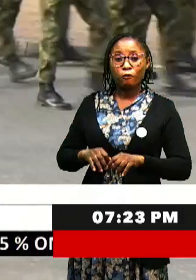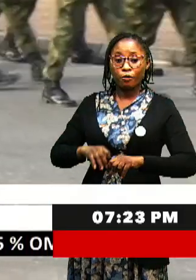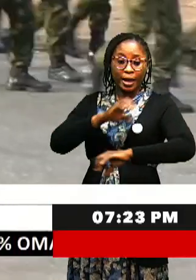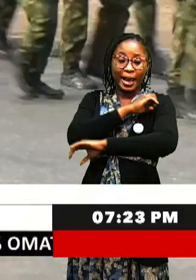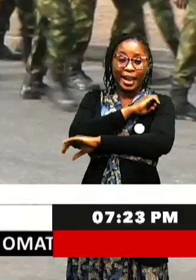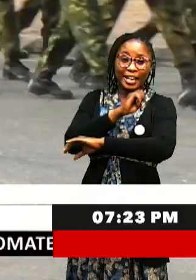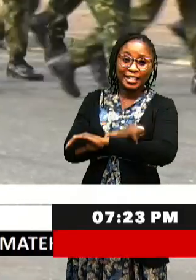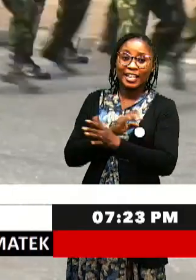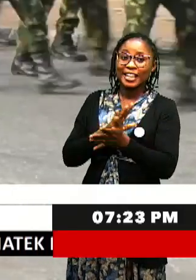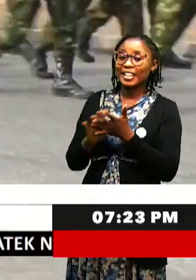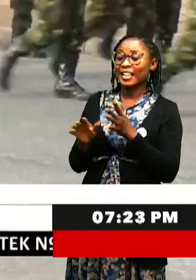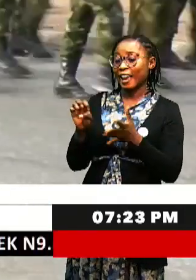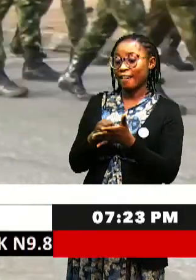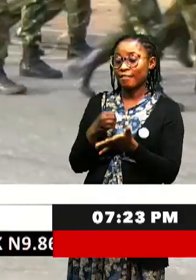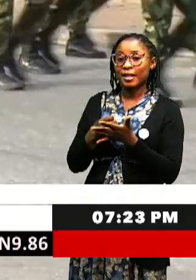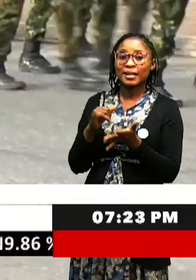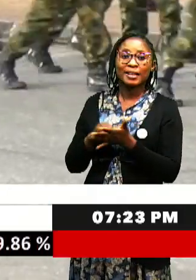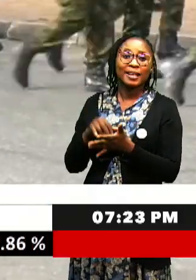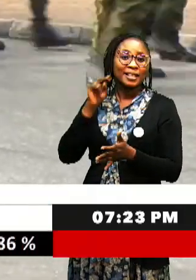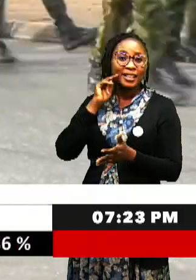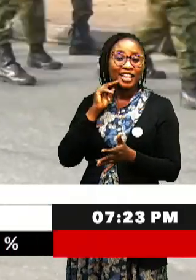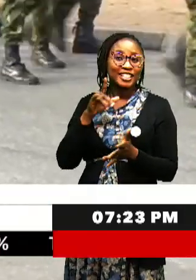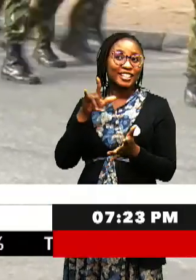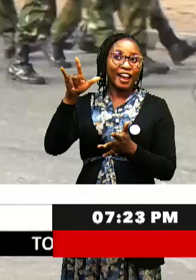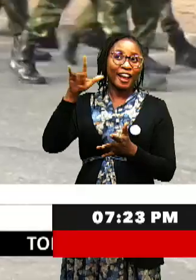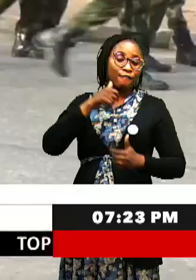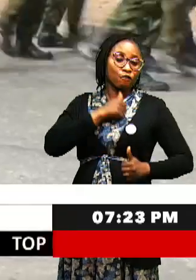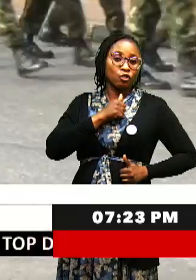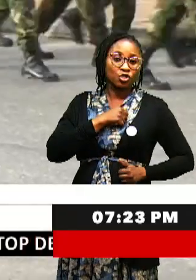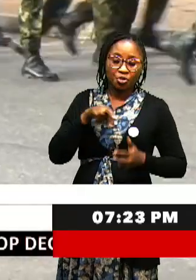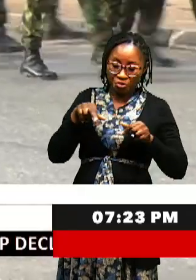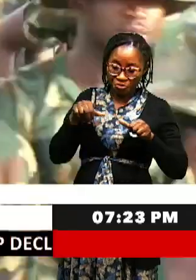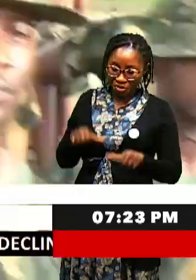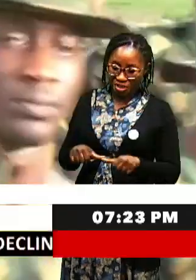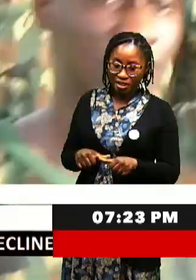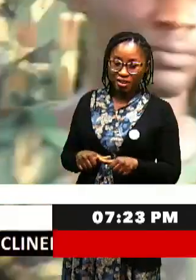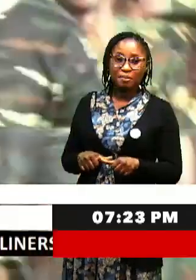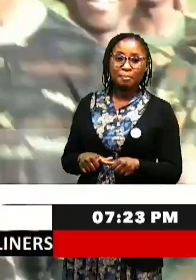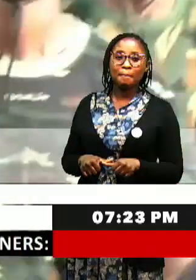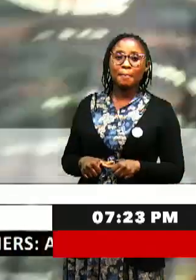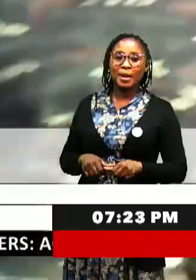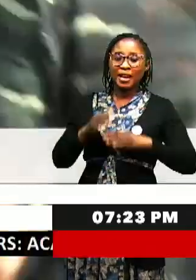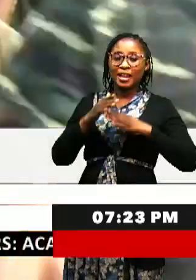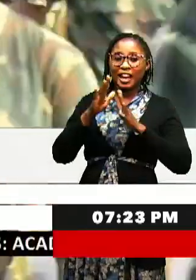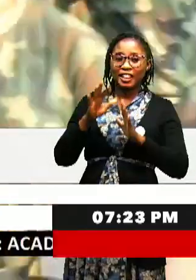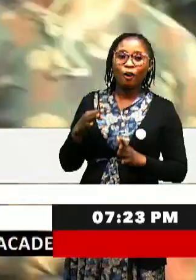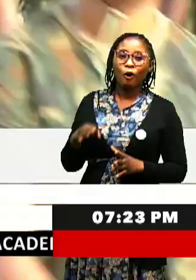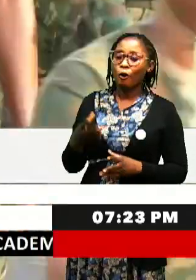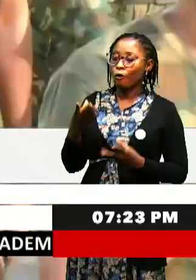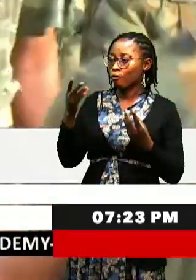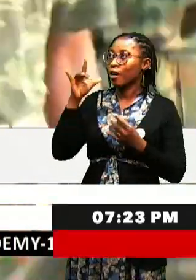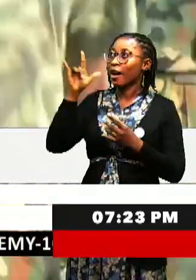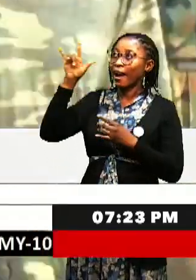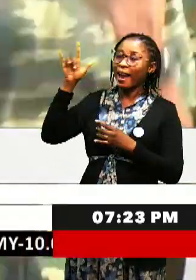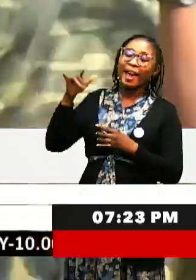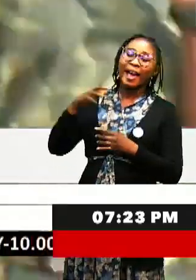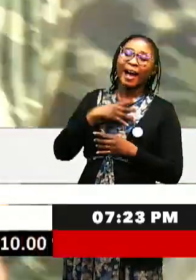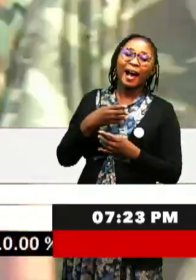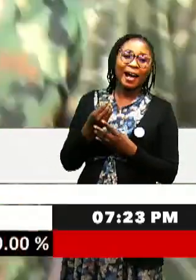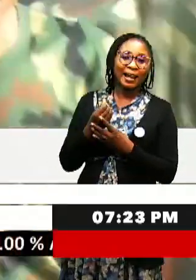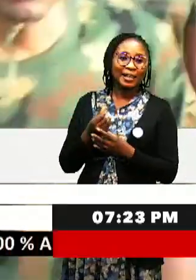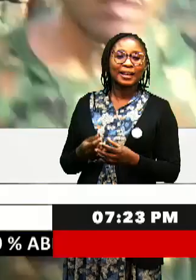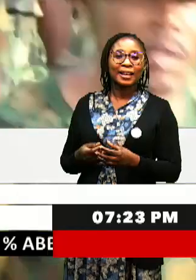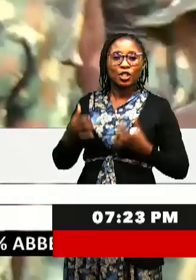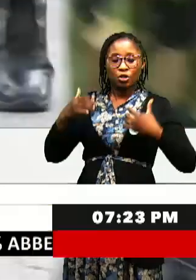that the Nigerian Air Force remained a formidable guardian of the skies and the land. Dressed in combat fatigues,